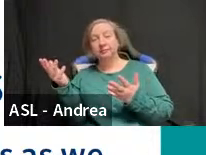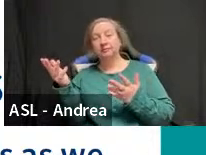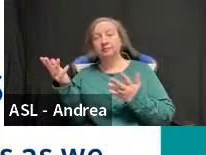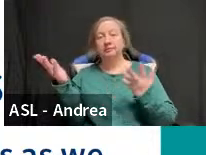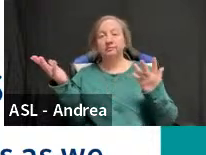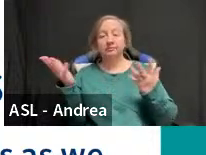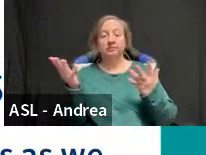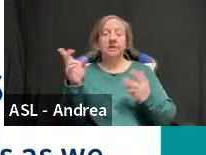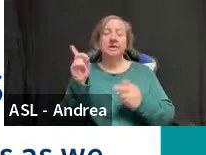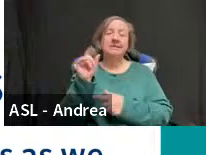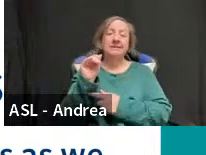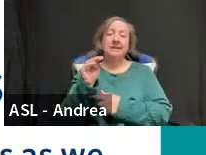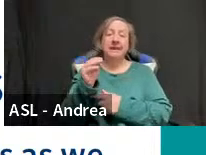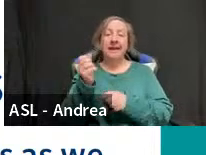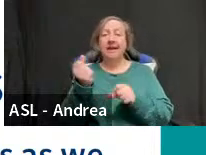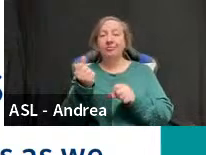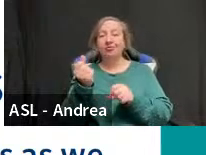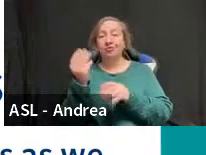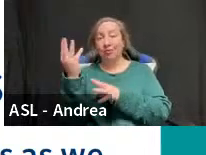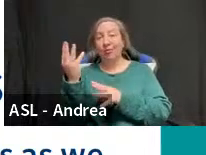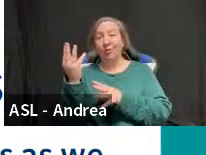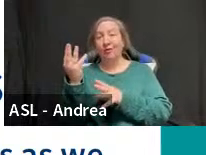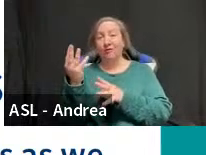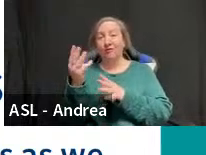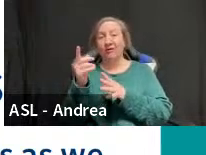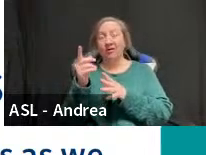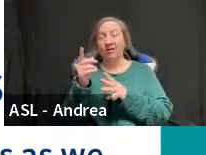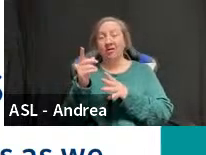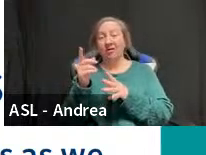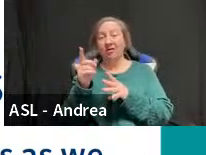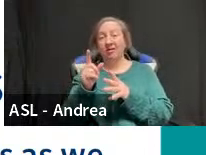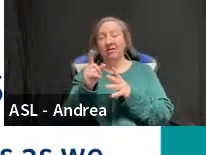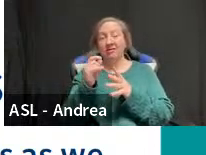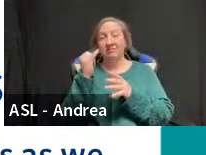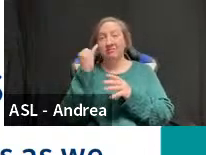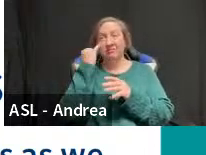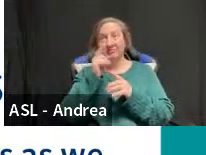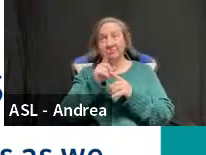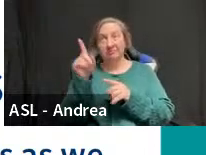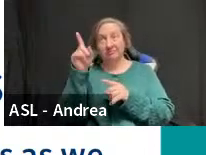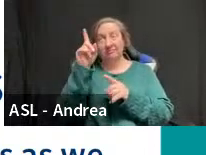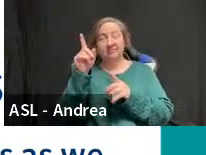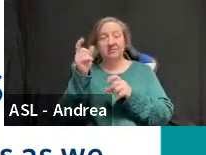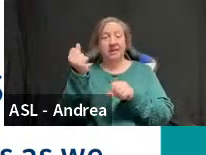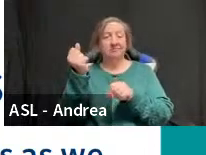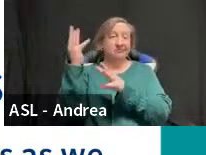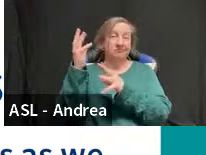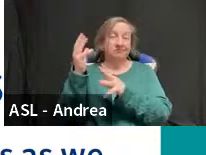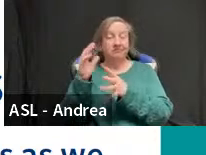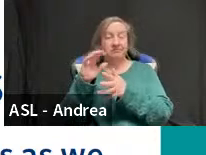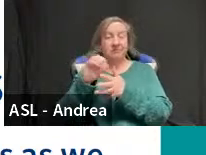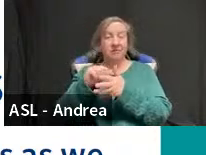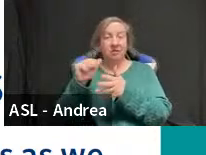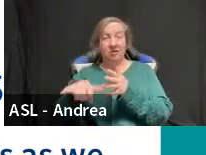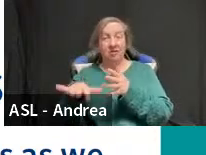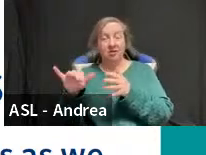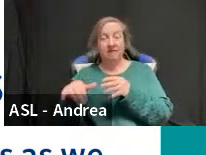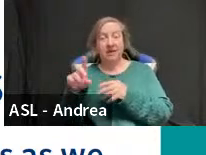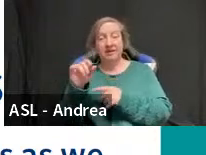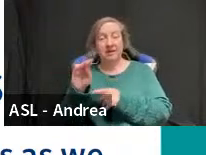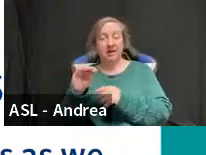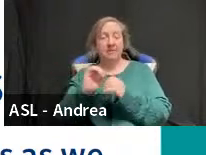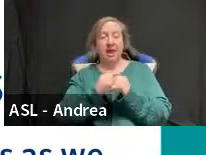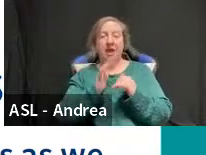the dam removal upriver as well, and how it might potentially impact managing the river levels at our